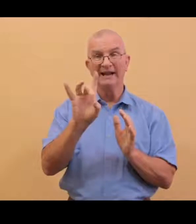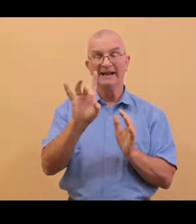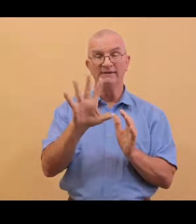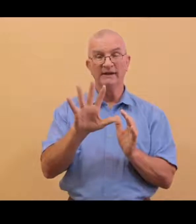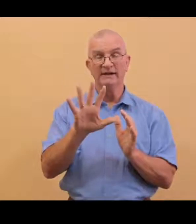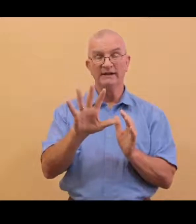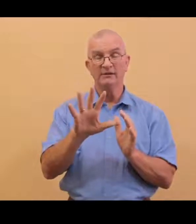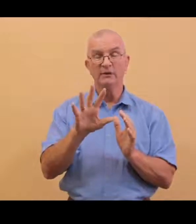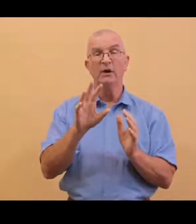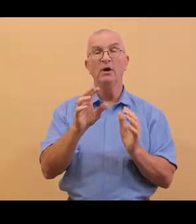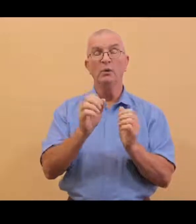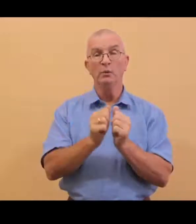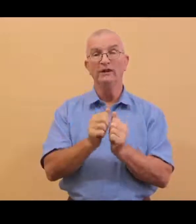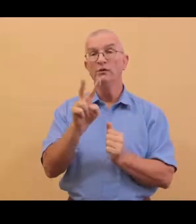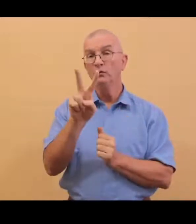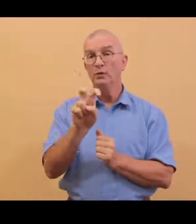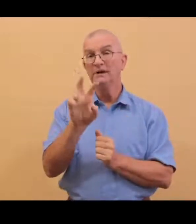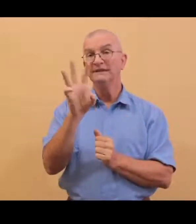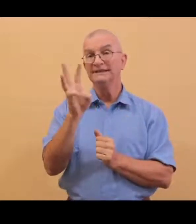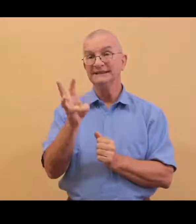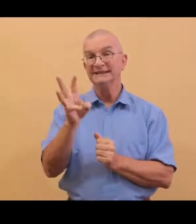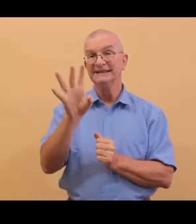6,004,685, with